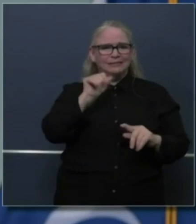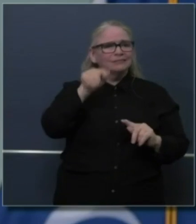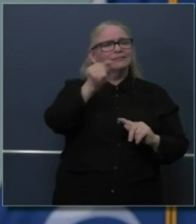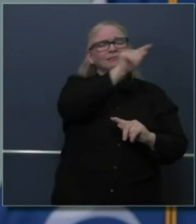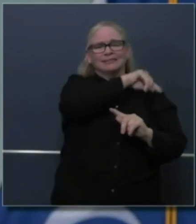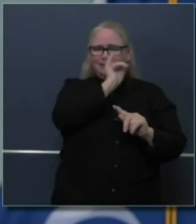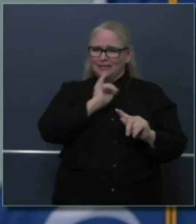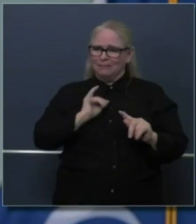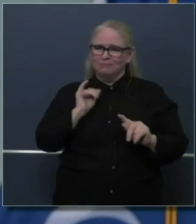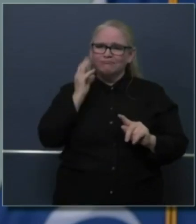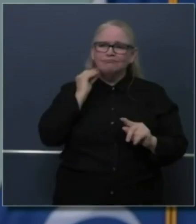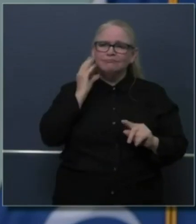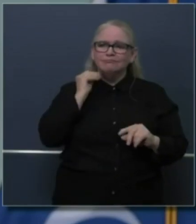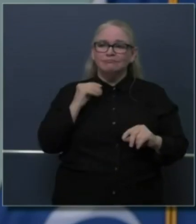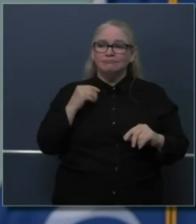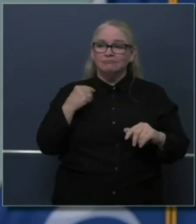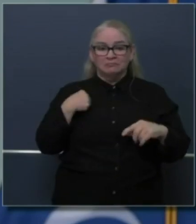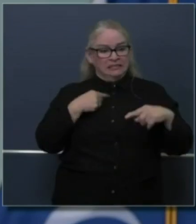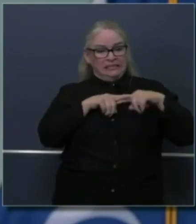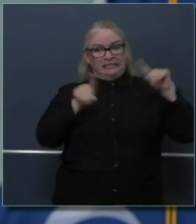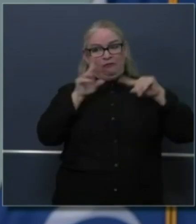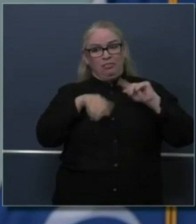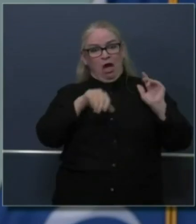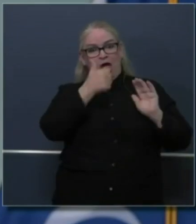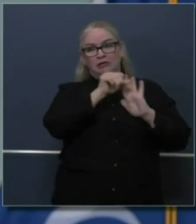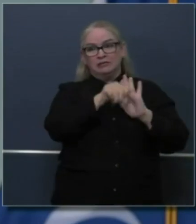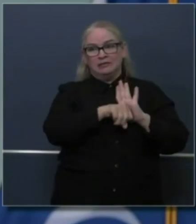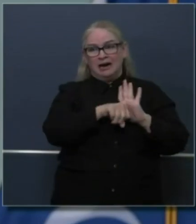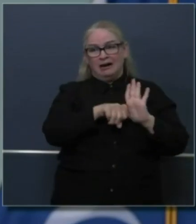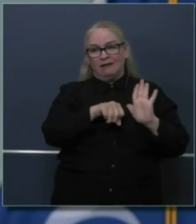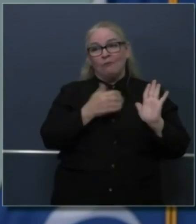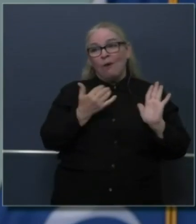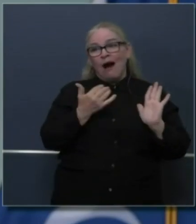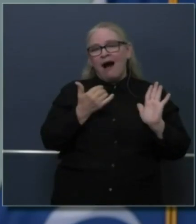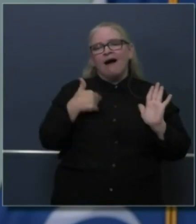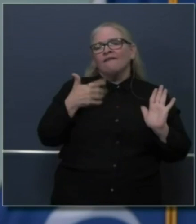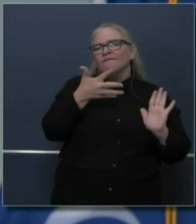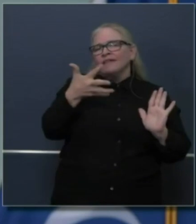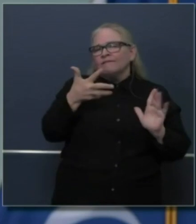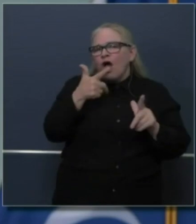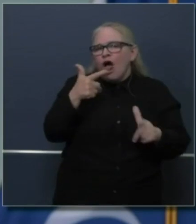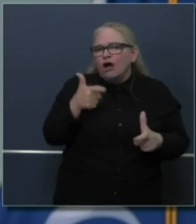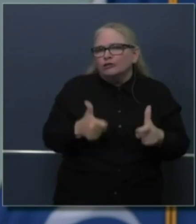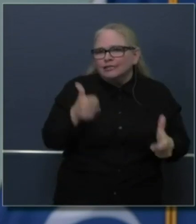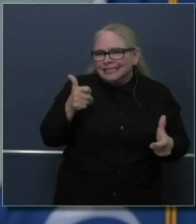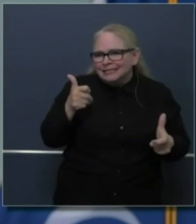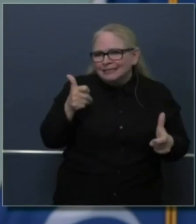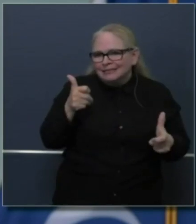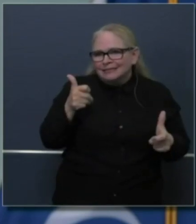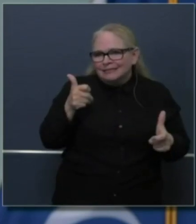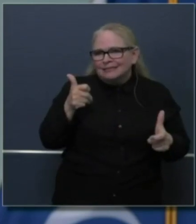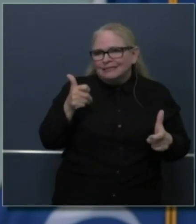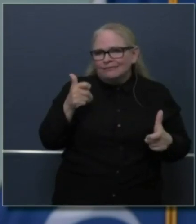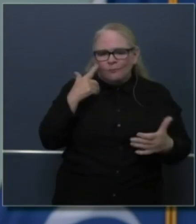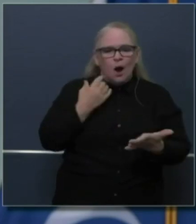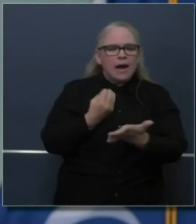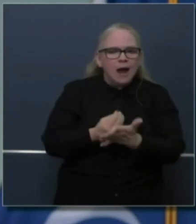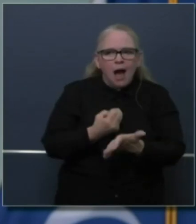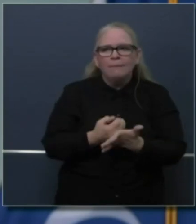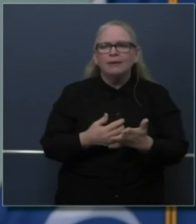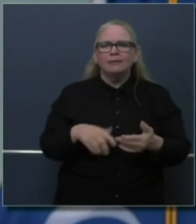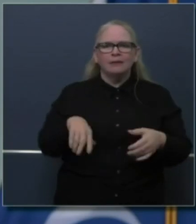largest economy. Our budget's a magnitude, it's larger than over 20 states combined in terms of